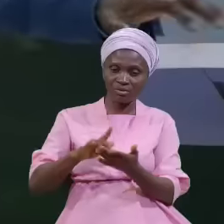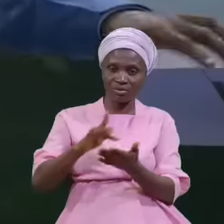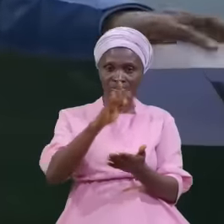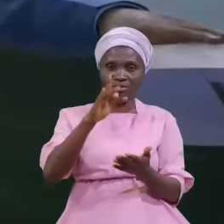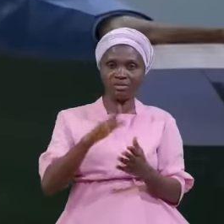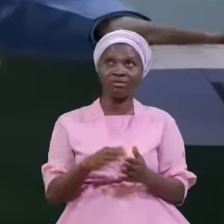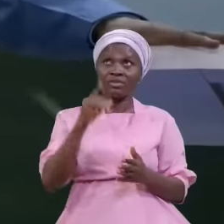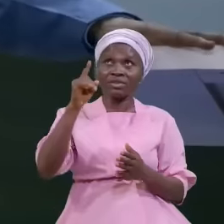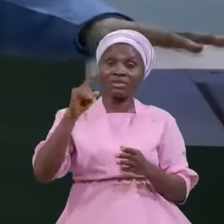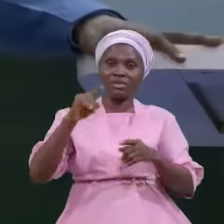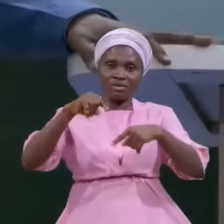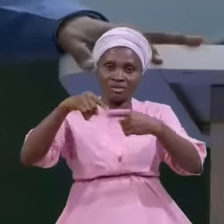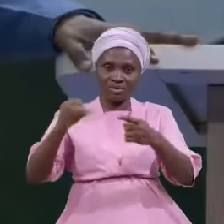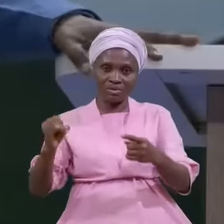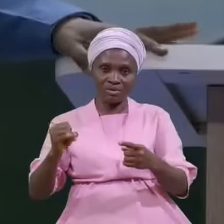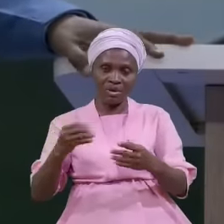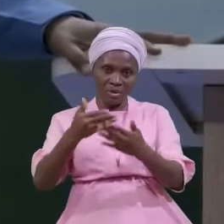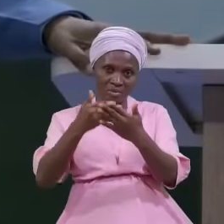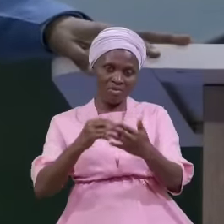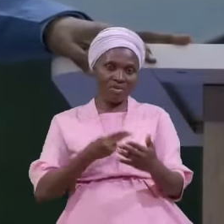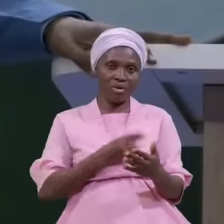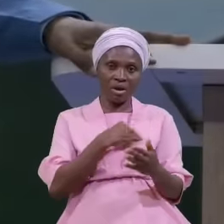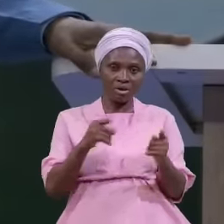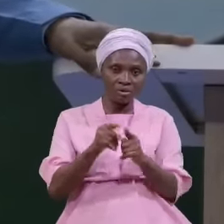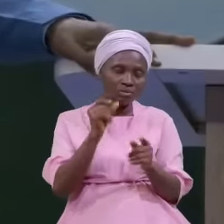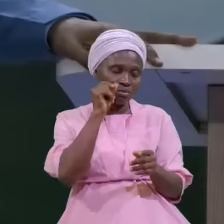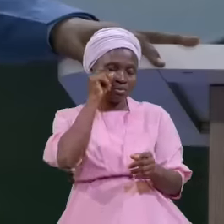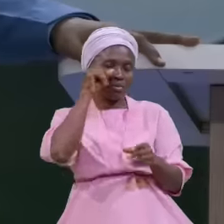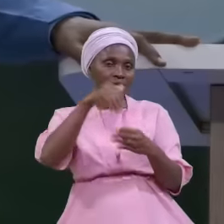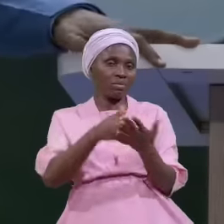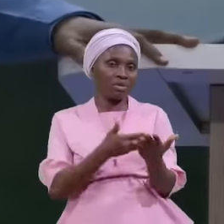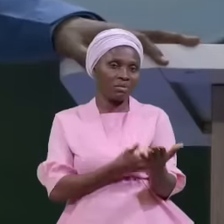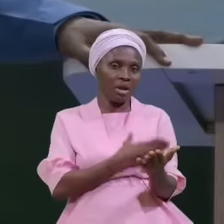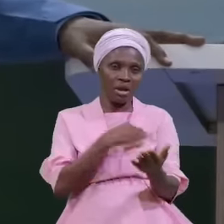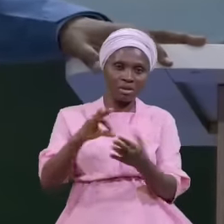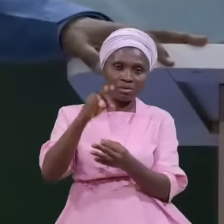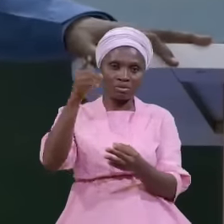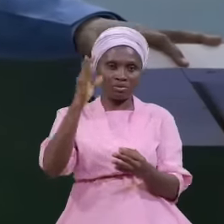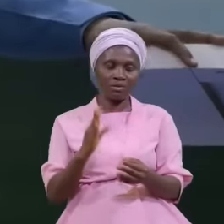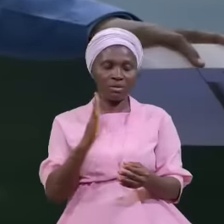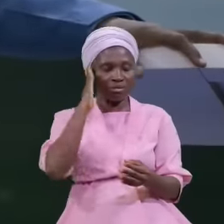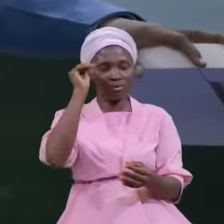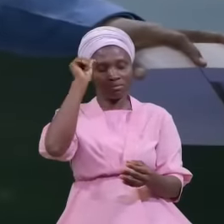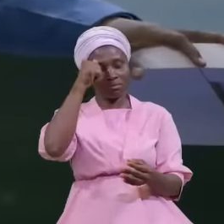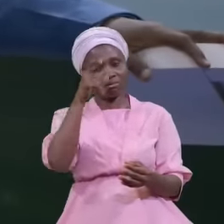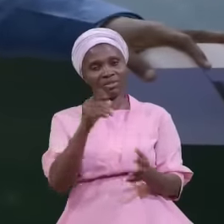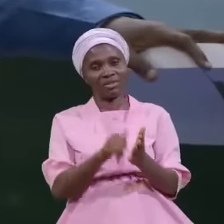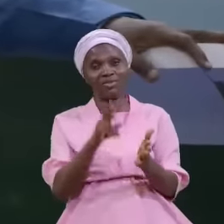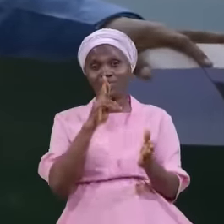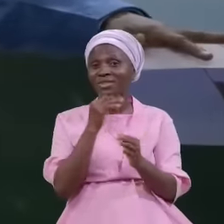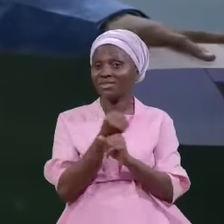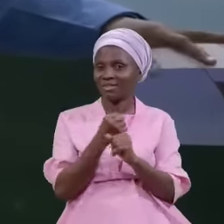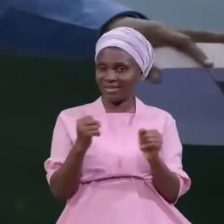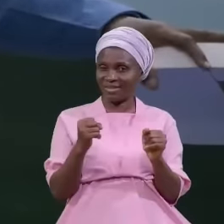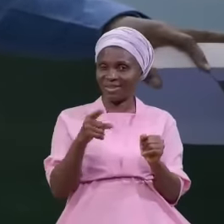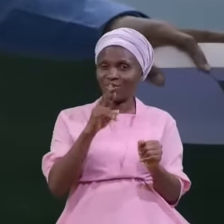us. And you wake up in the morning, the Spirit of God will remind you, you're saved, you're moving